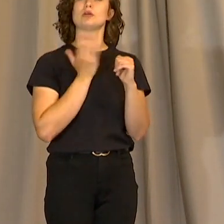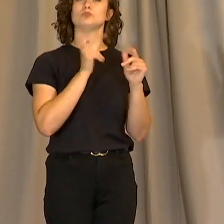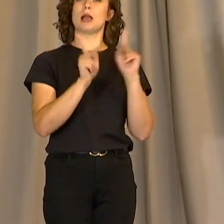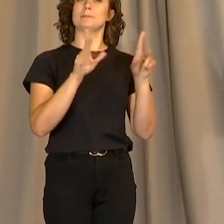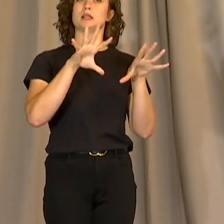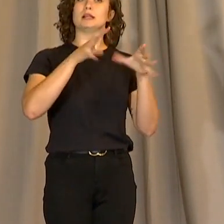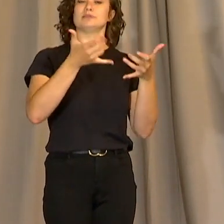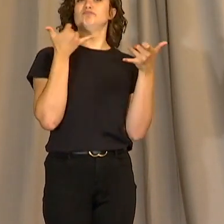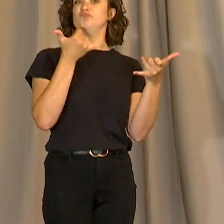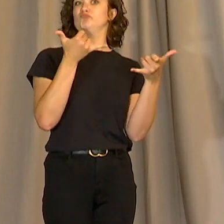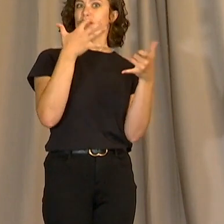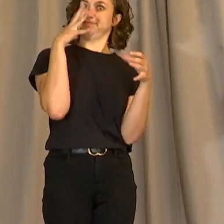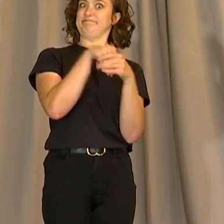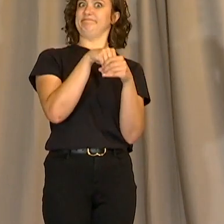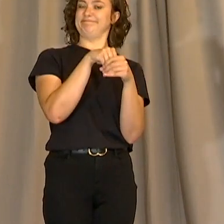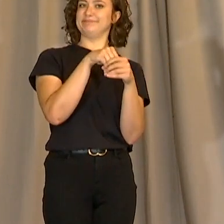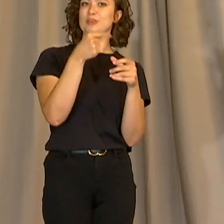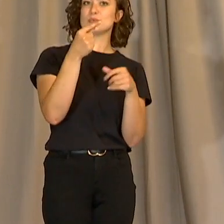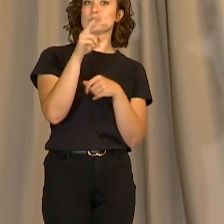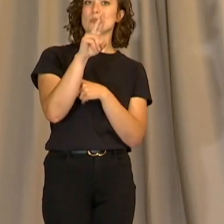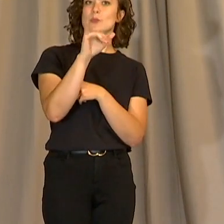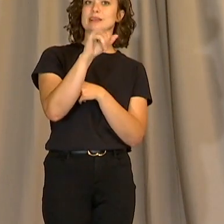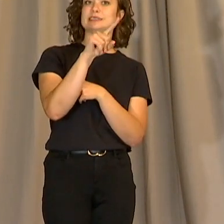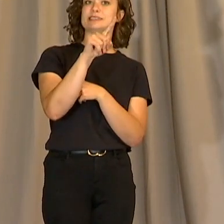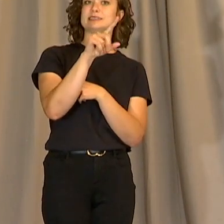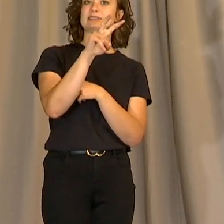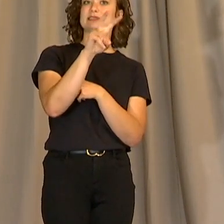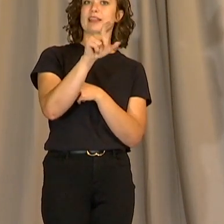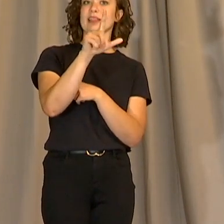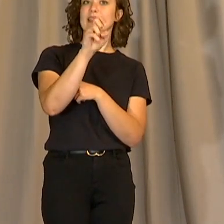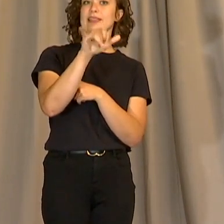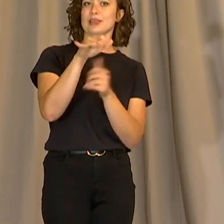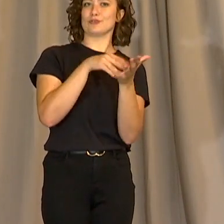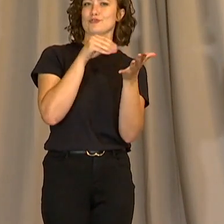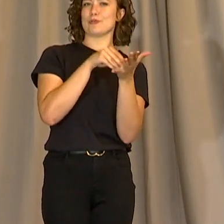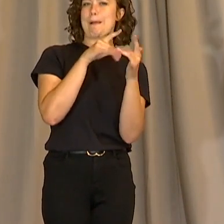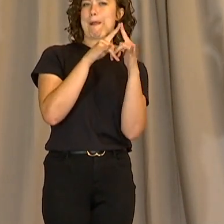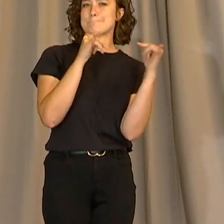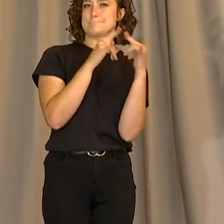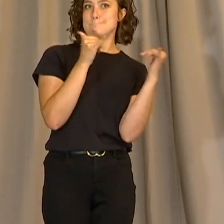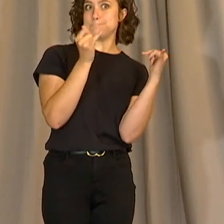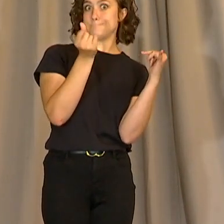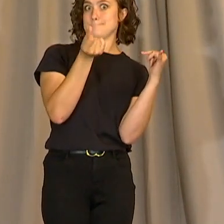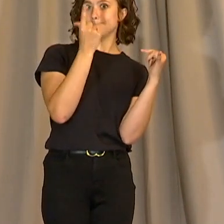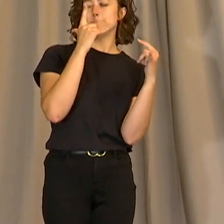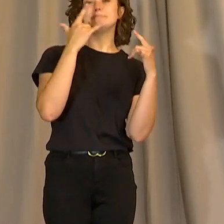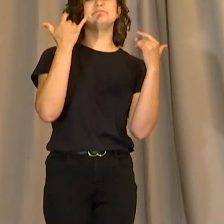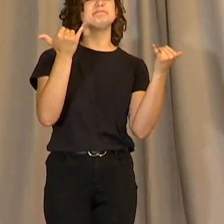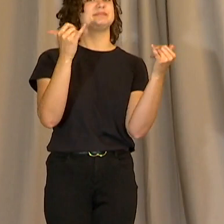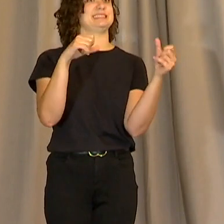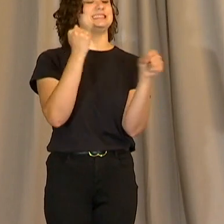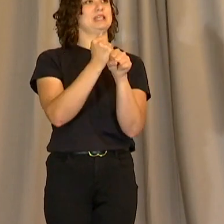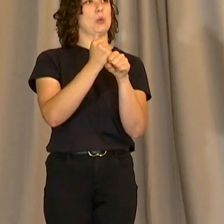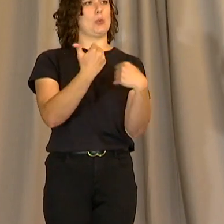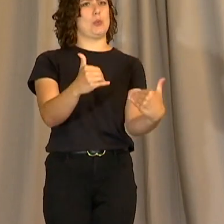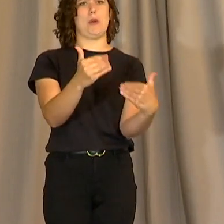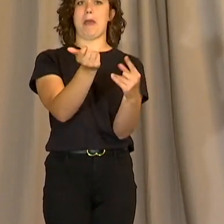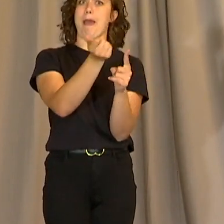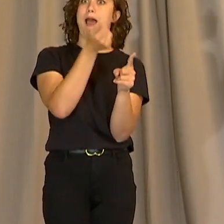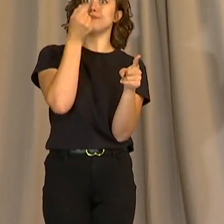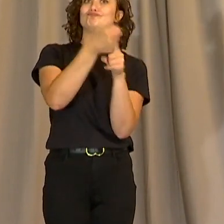Grizzly Learning Camp, including which this year that there's a difference that we have even our secondary